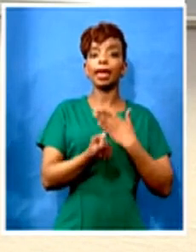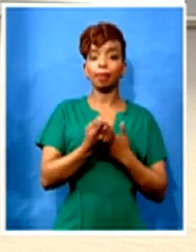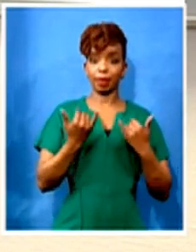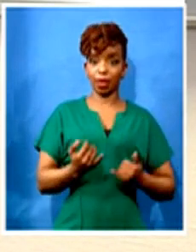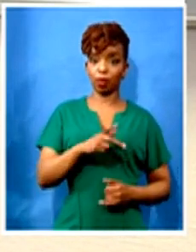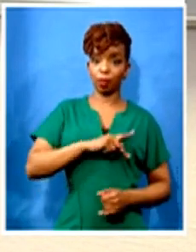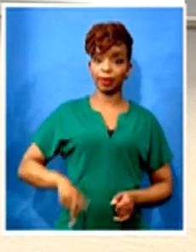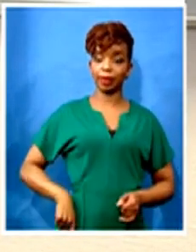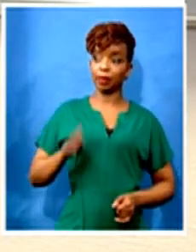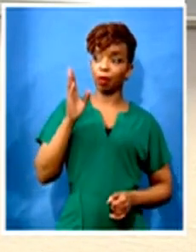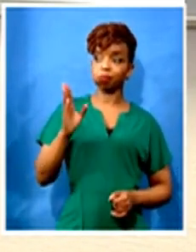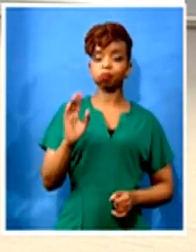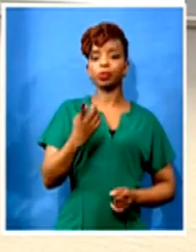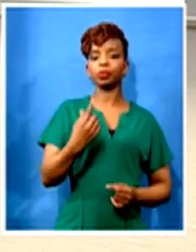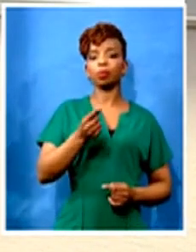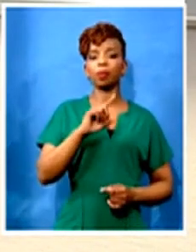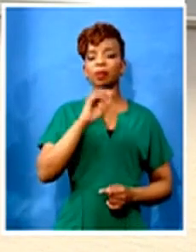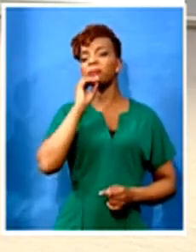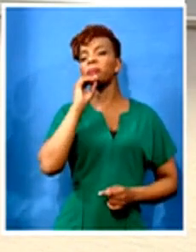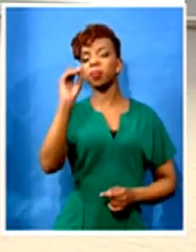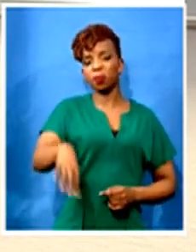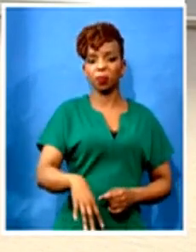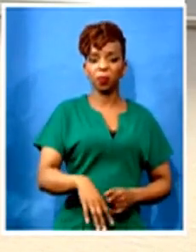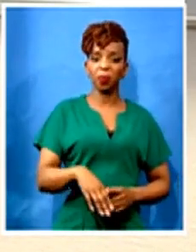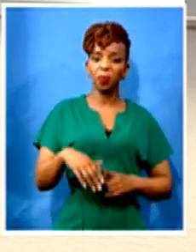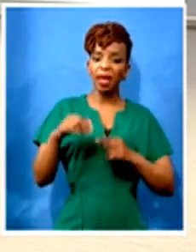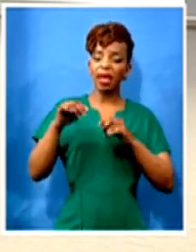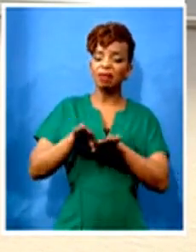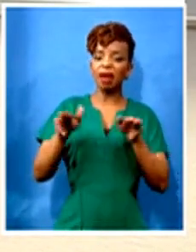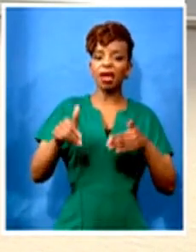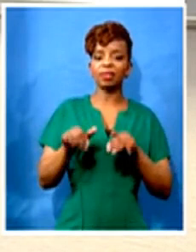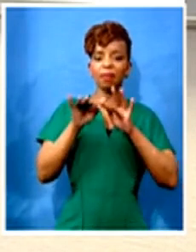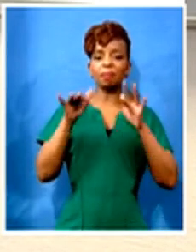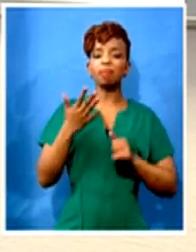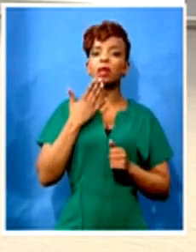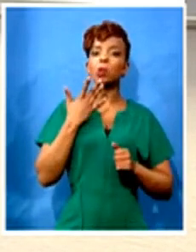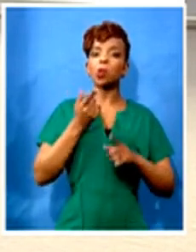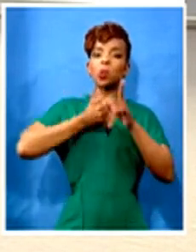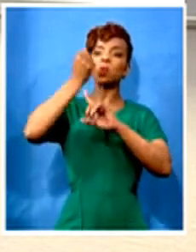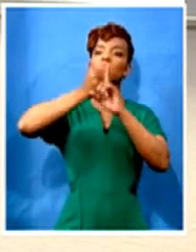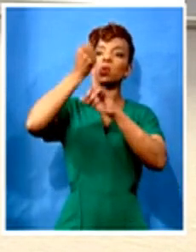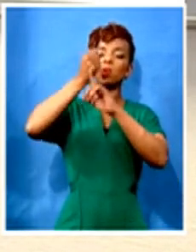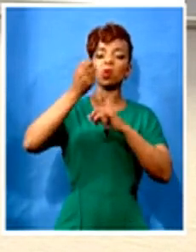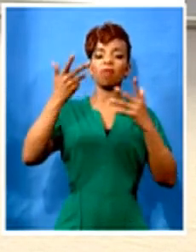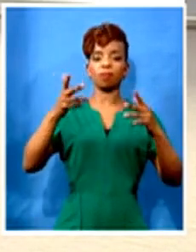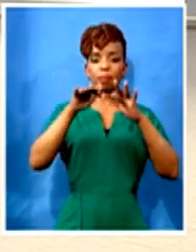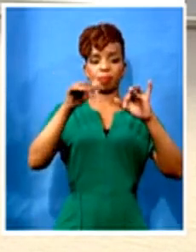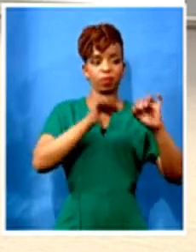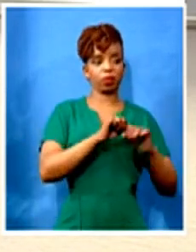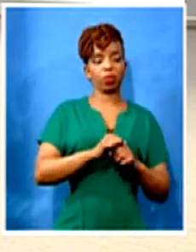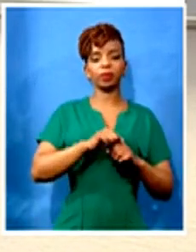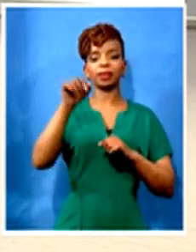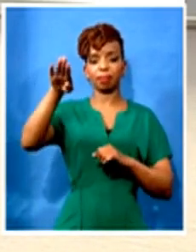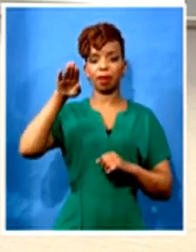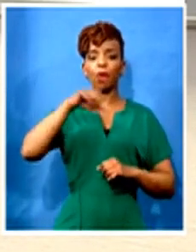of the heroes and the heroines of the liberation struggle of the people of Zimbabwe, because whatever was done by the people of Zimbabwe to get